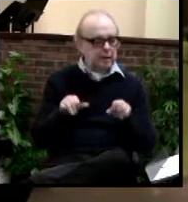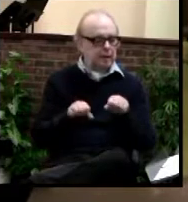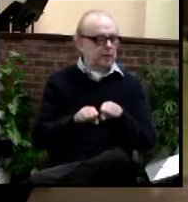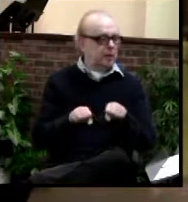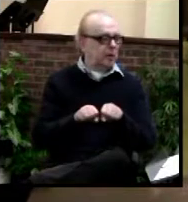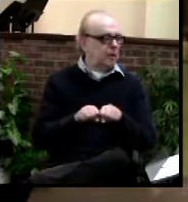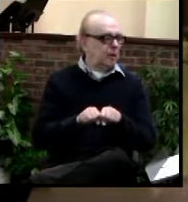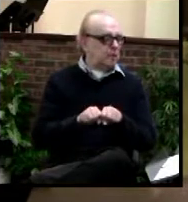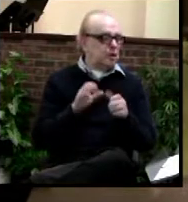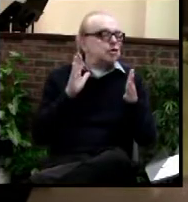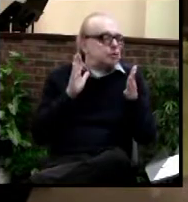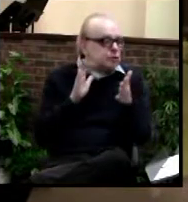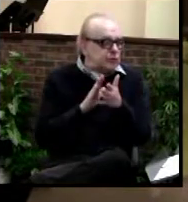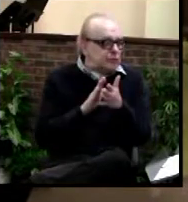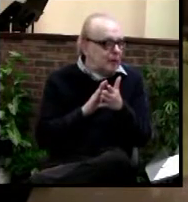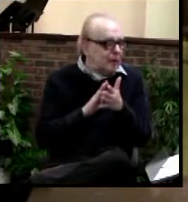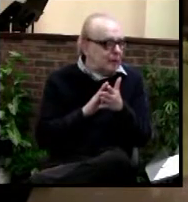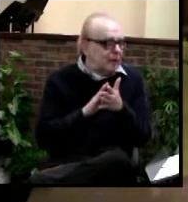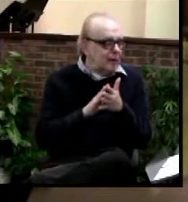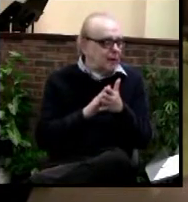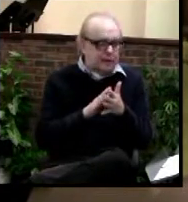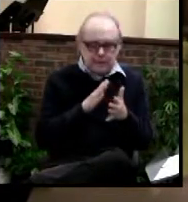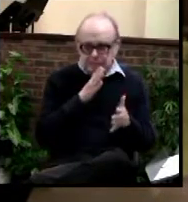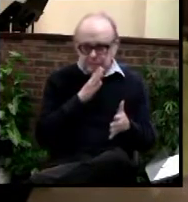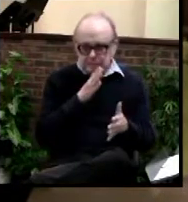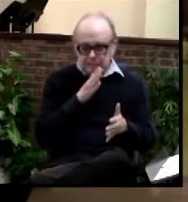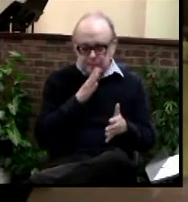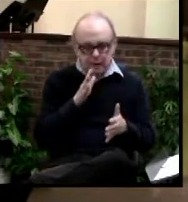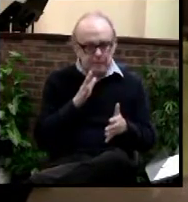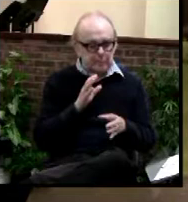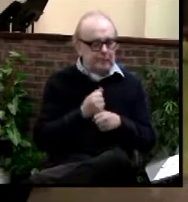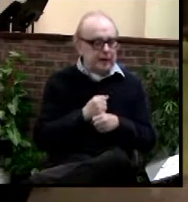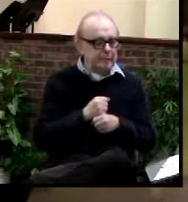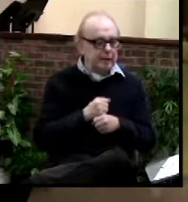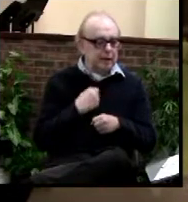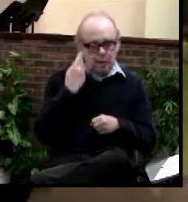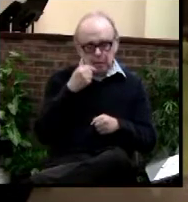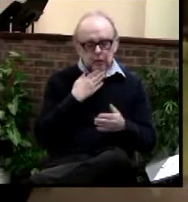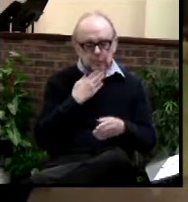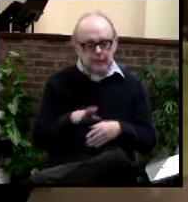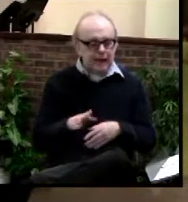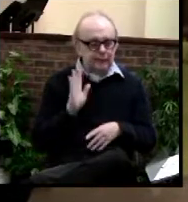too small, and she deformed me for life.